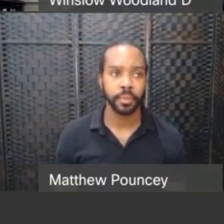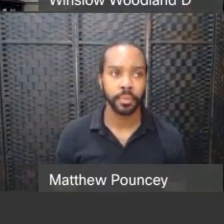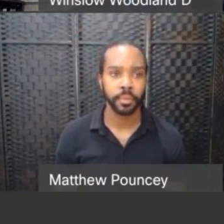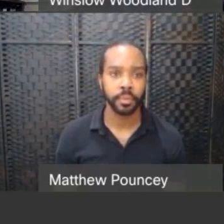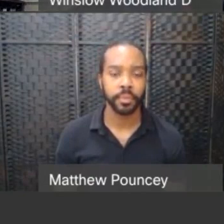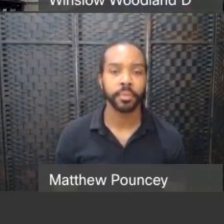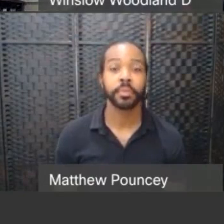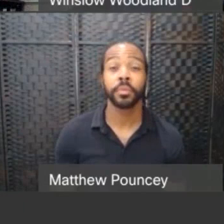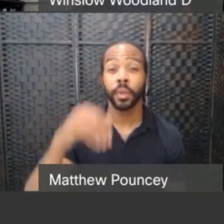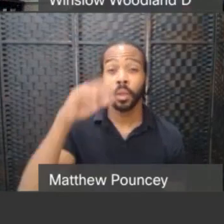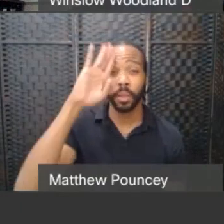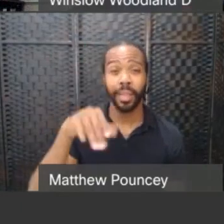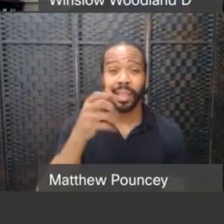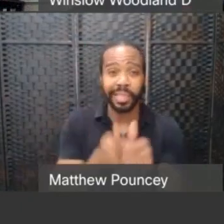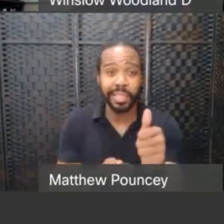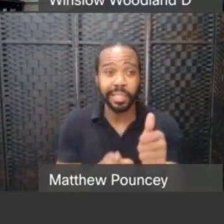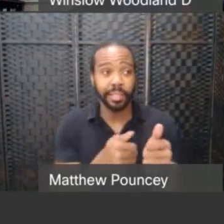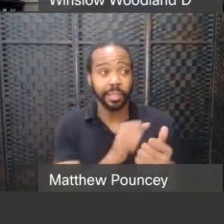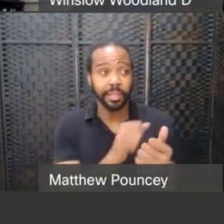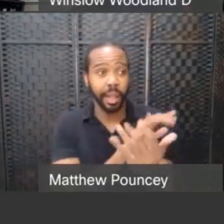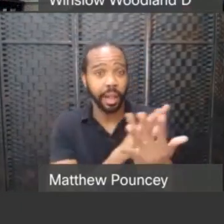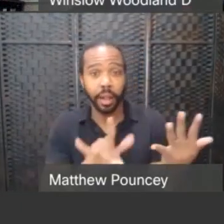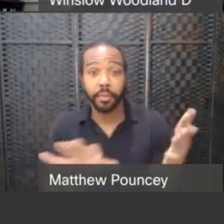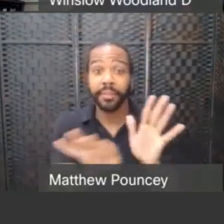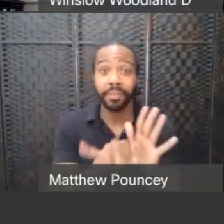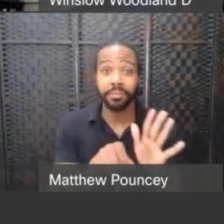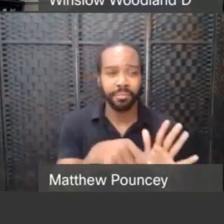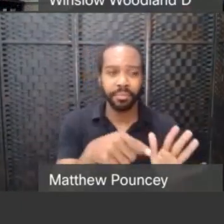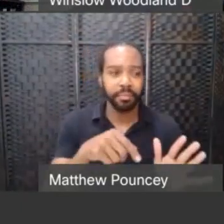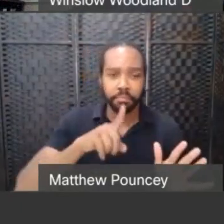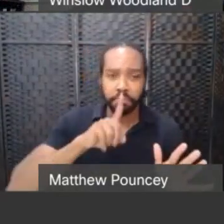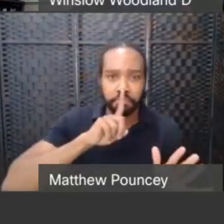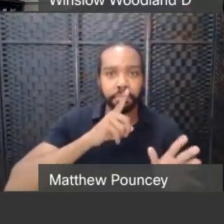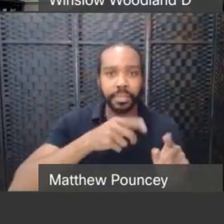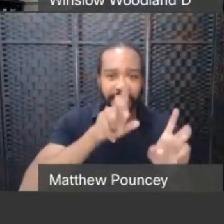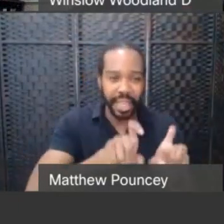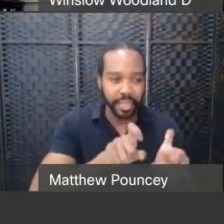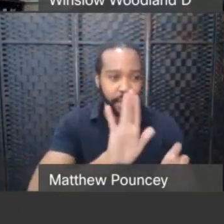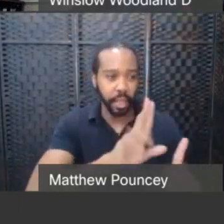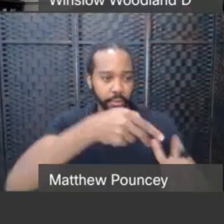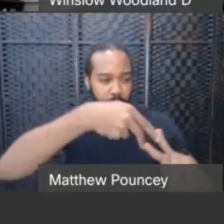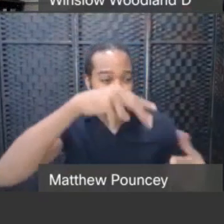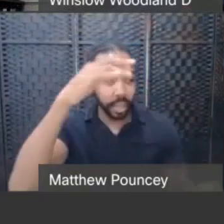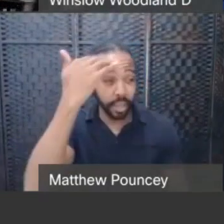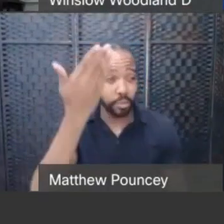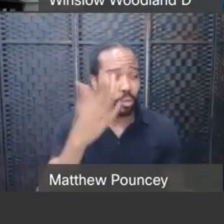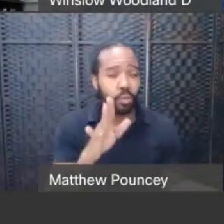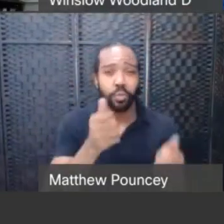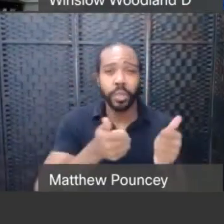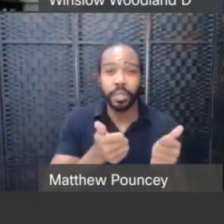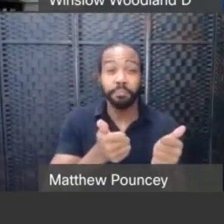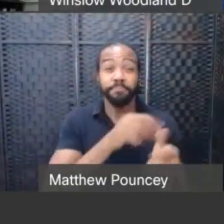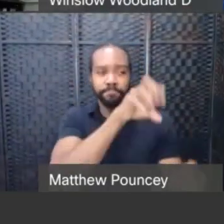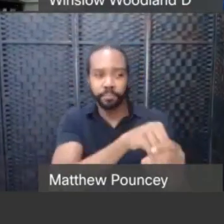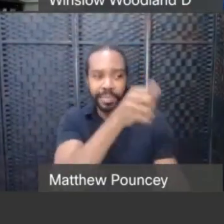tested. So we don't have an absolute number of how many of our cases are the Delta variant, which is the one people we're hearing about a